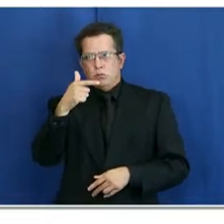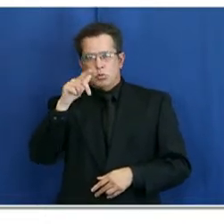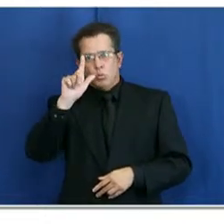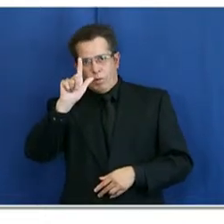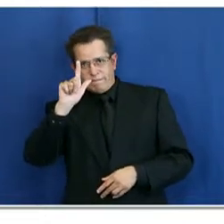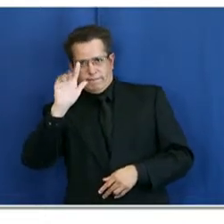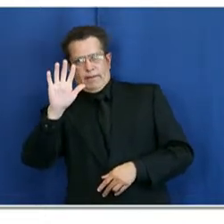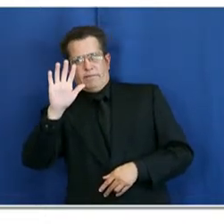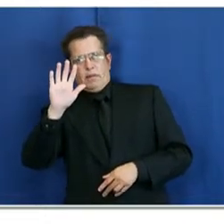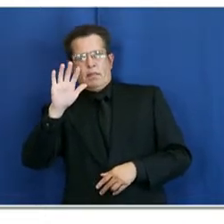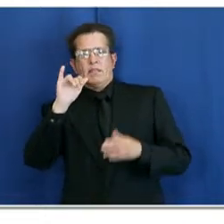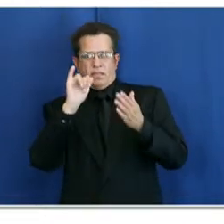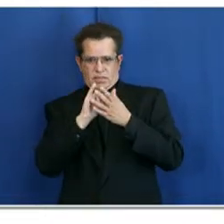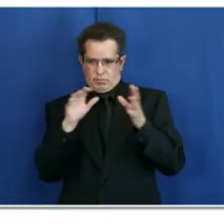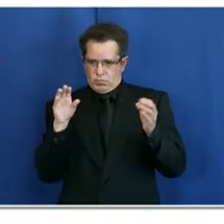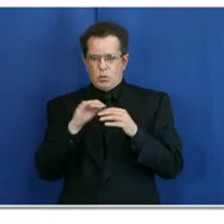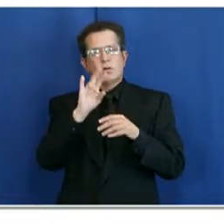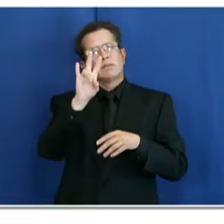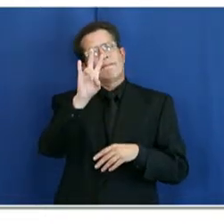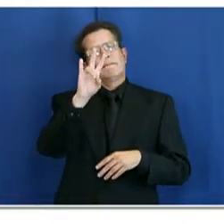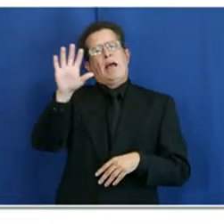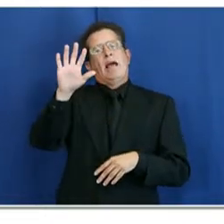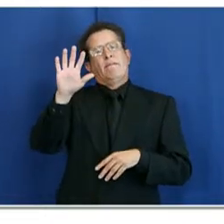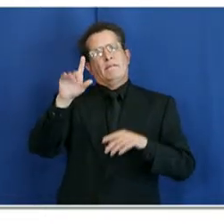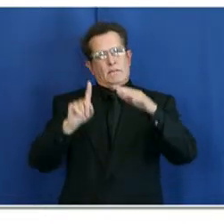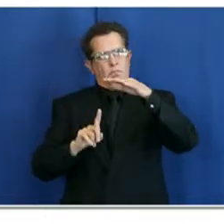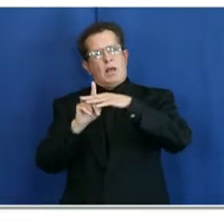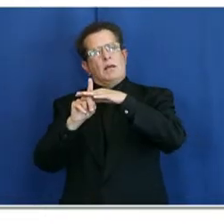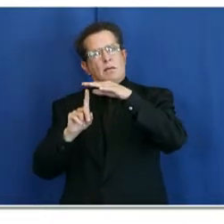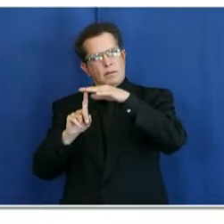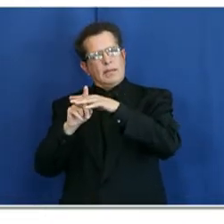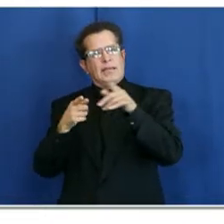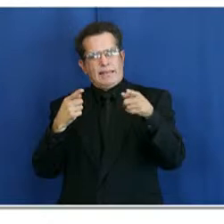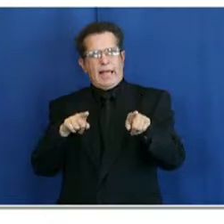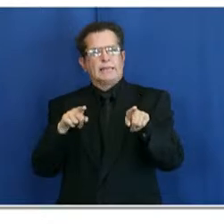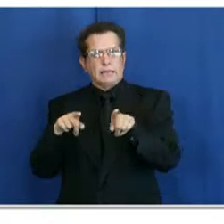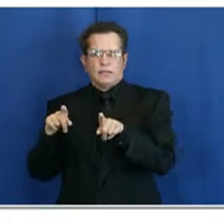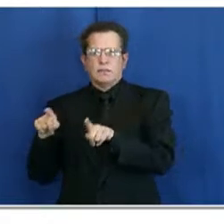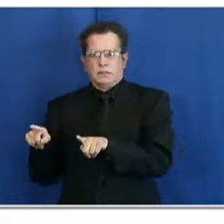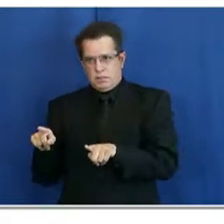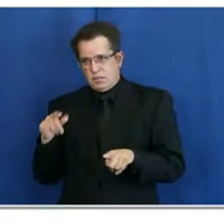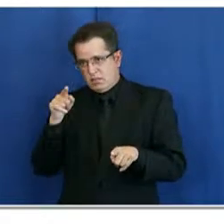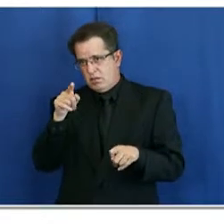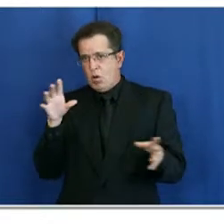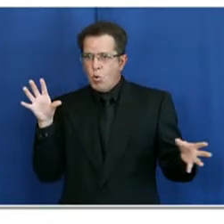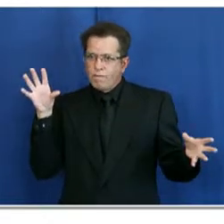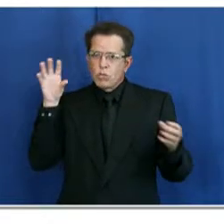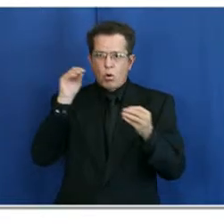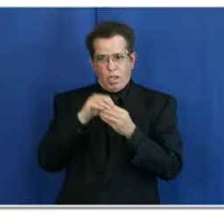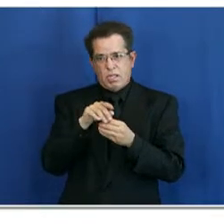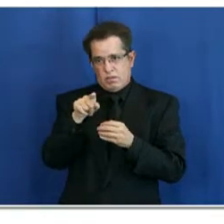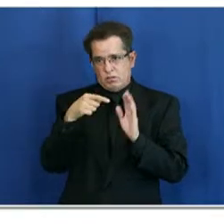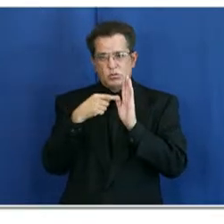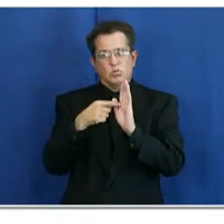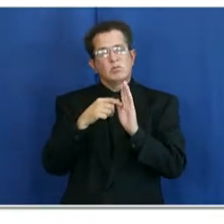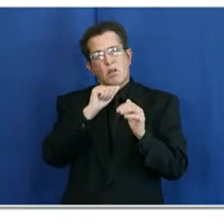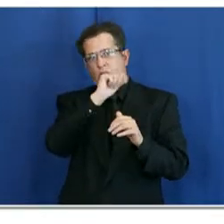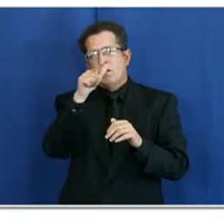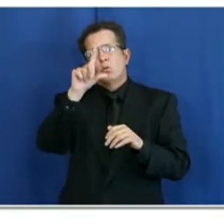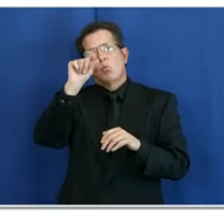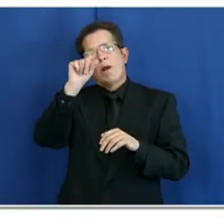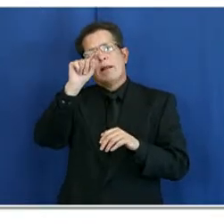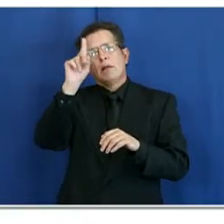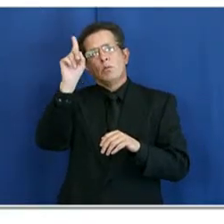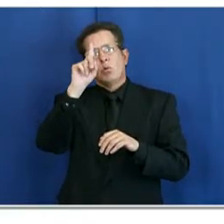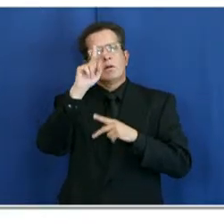represents 75 cases. Overall, in the next slide, this represents all of the 20